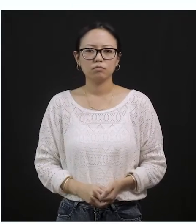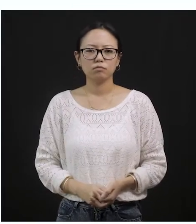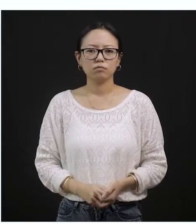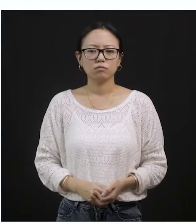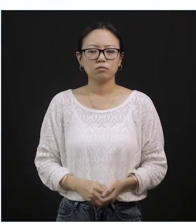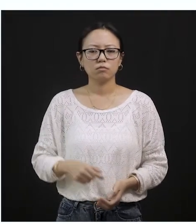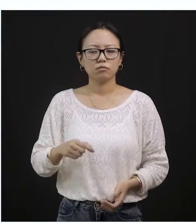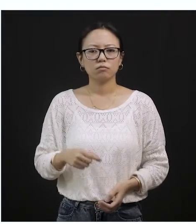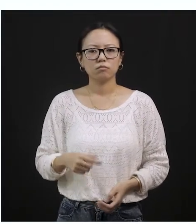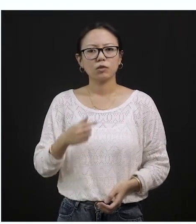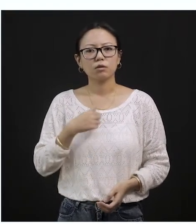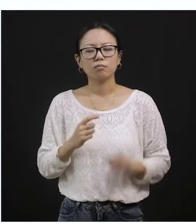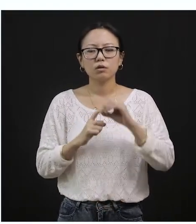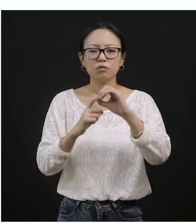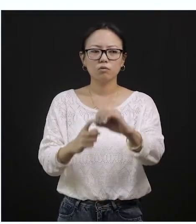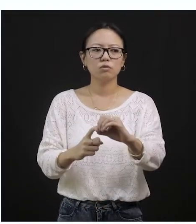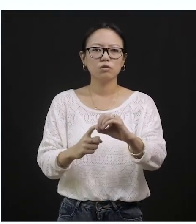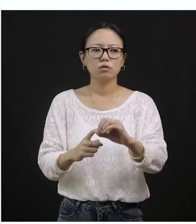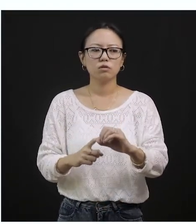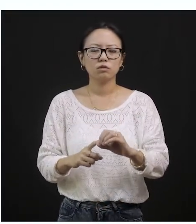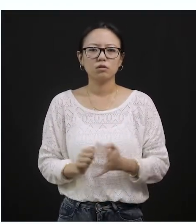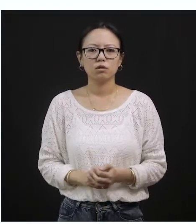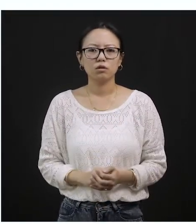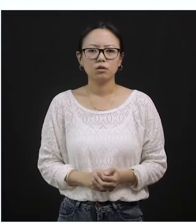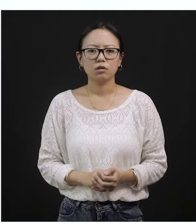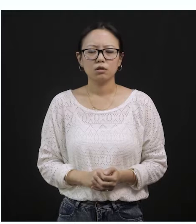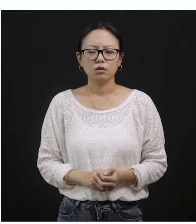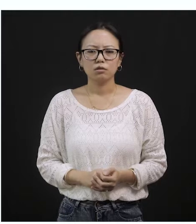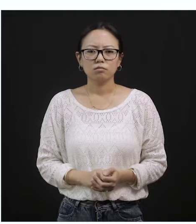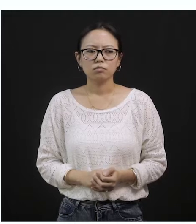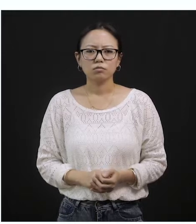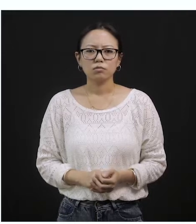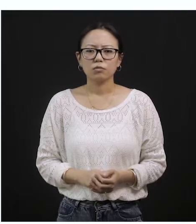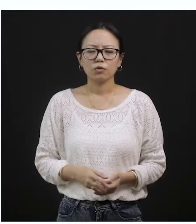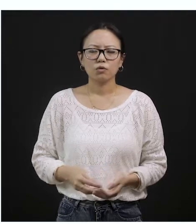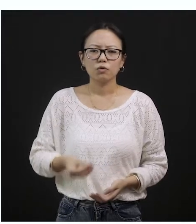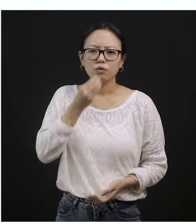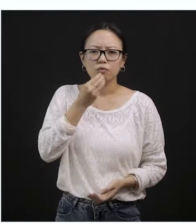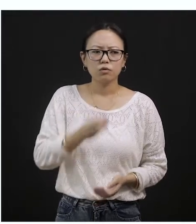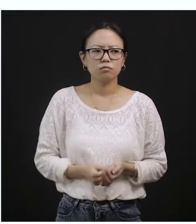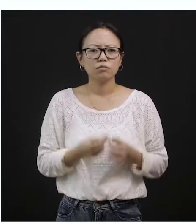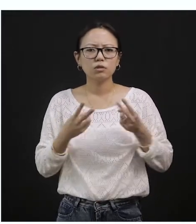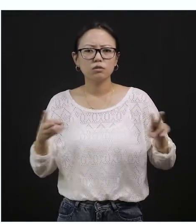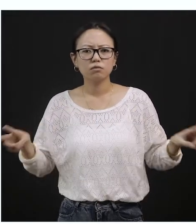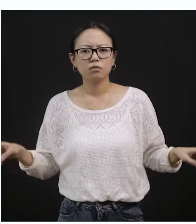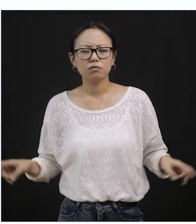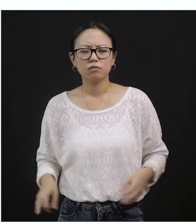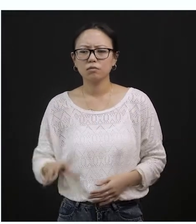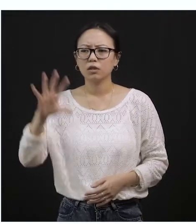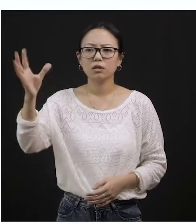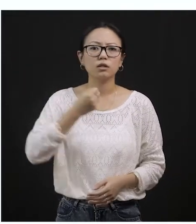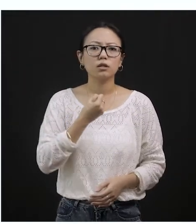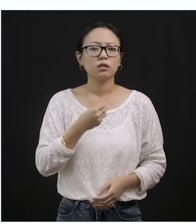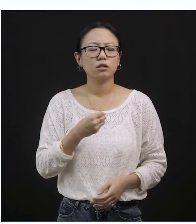for the day is, where do we get food crops? Now, you must be wondering what is food crops, right? So food crops